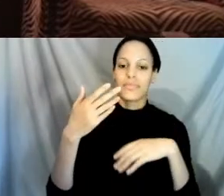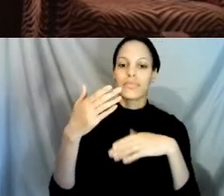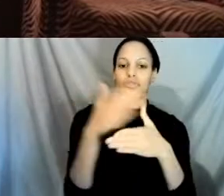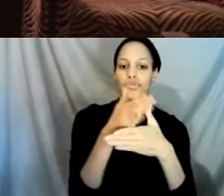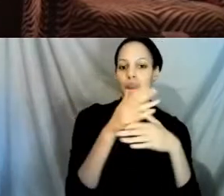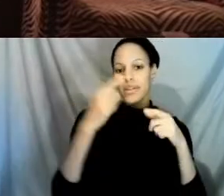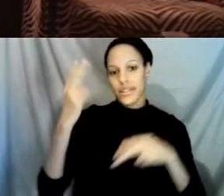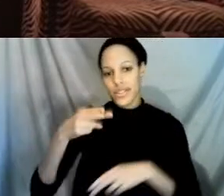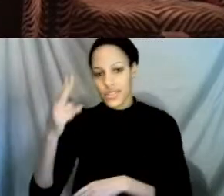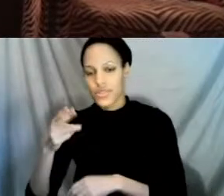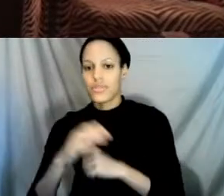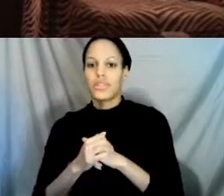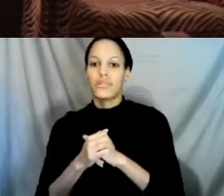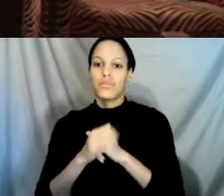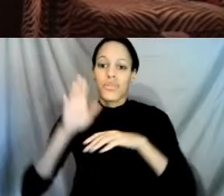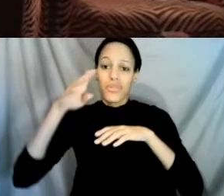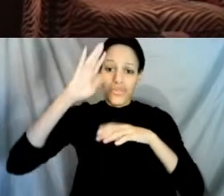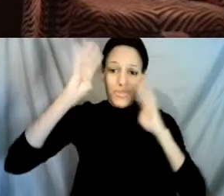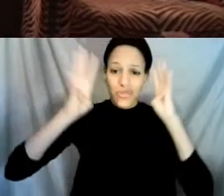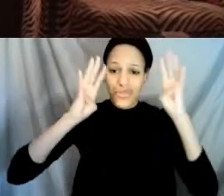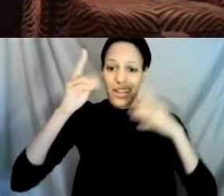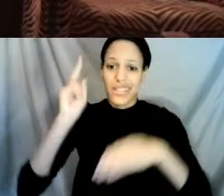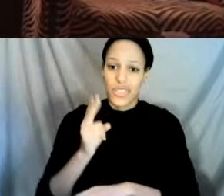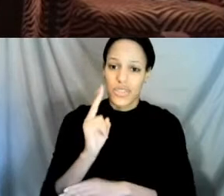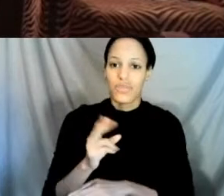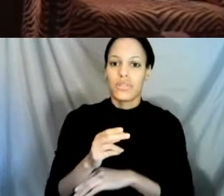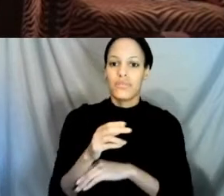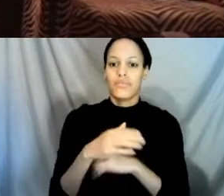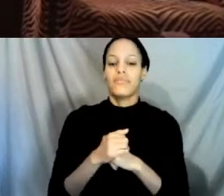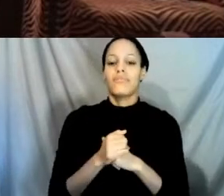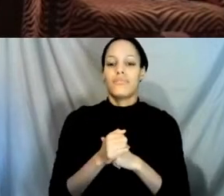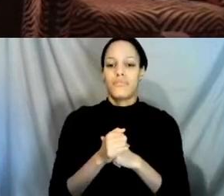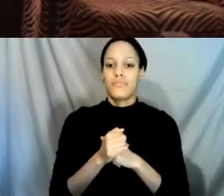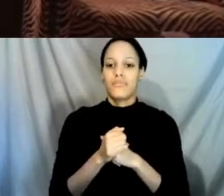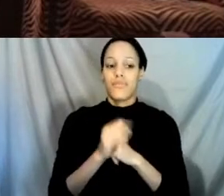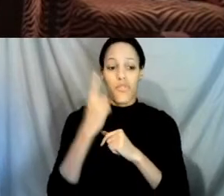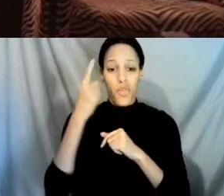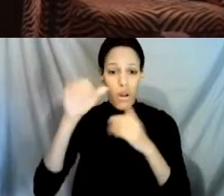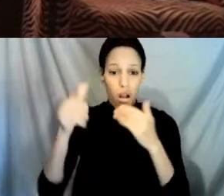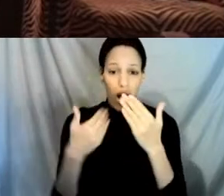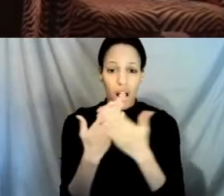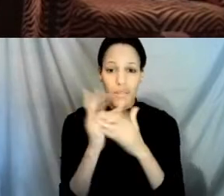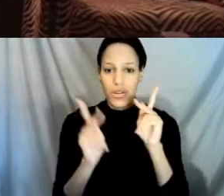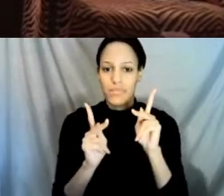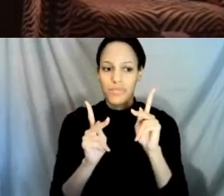the story of all peoples, no matter where you come from.